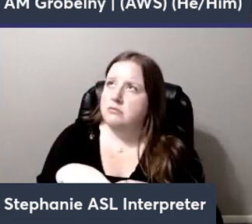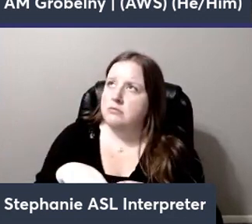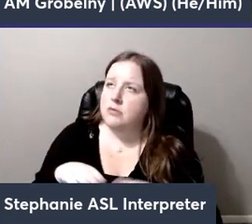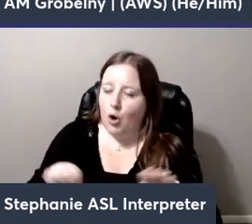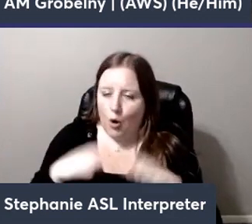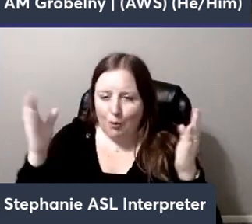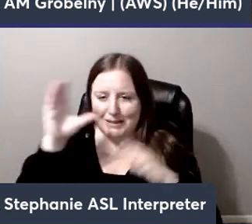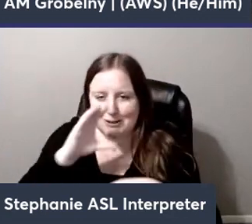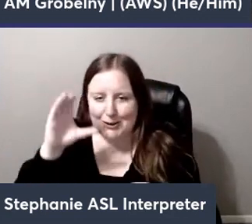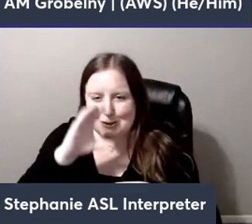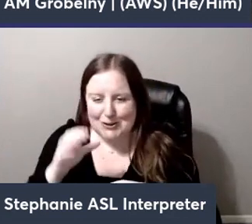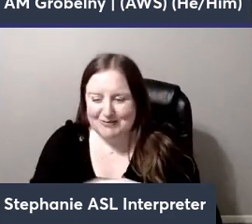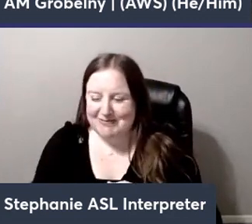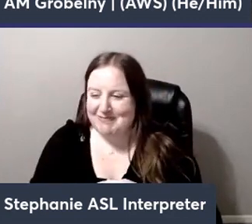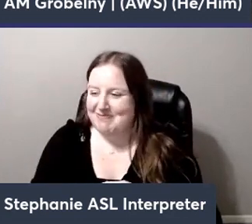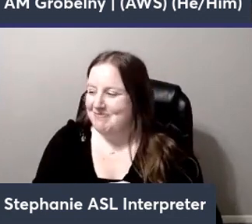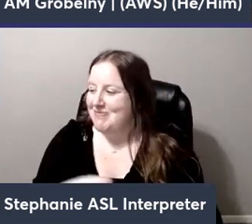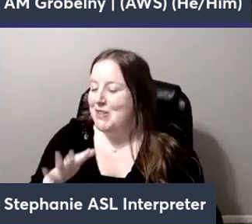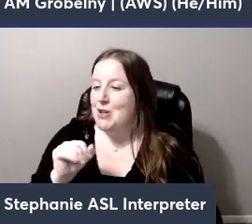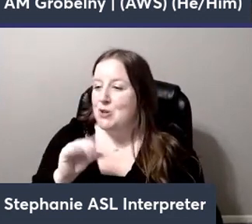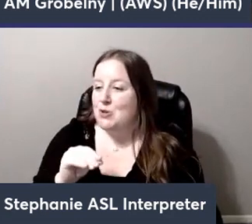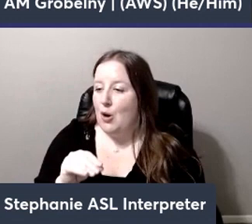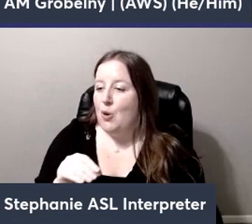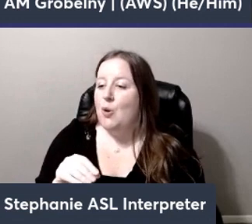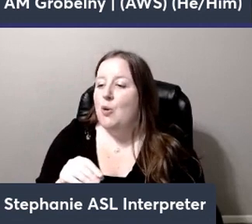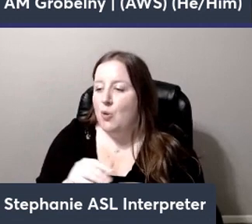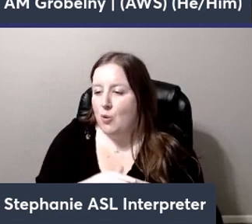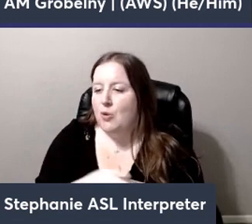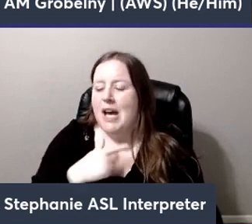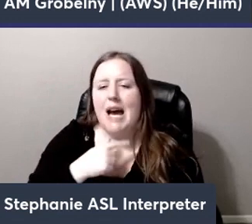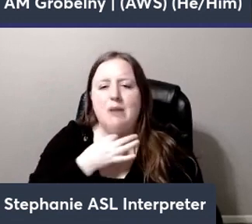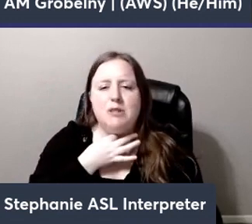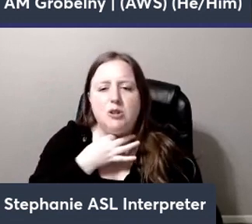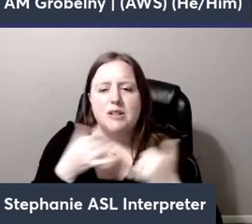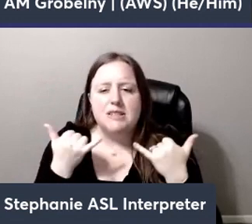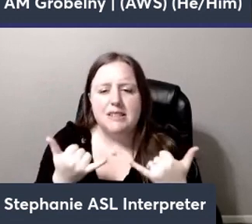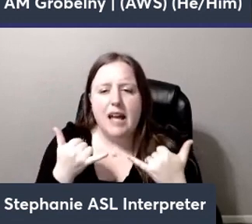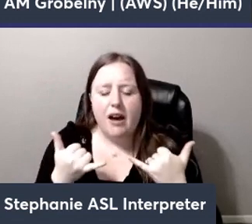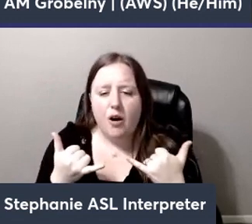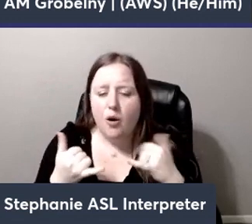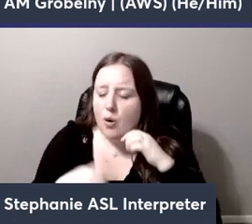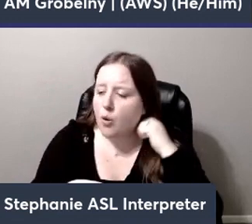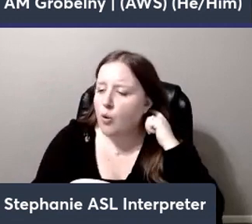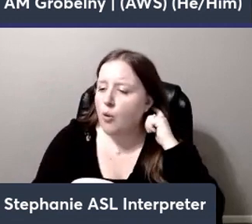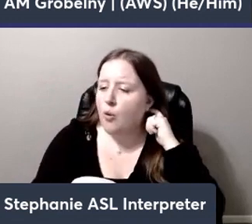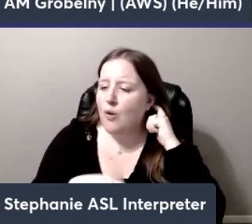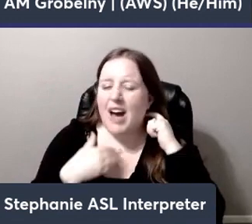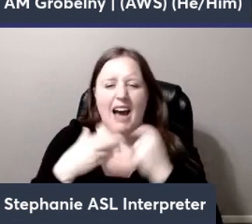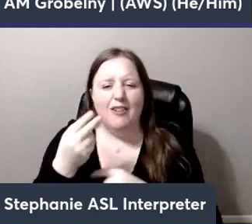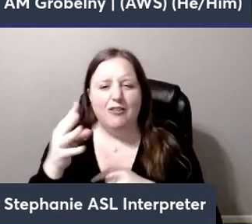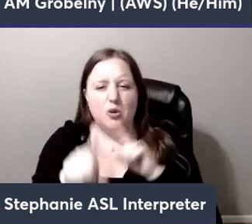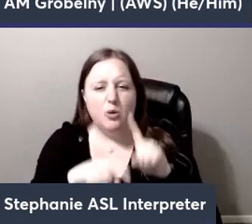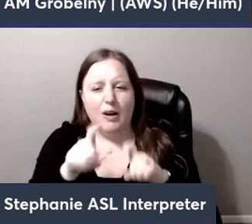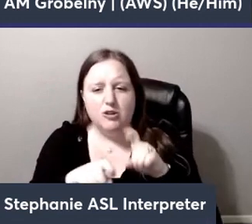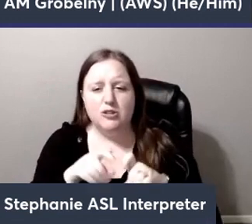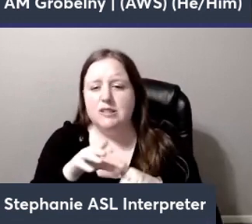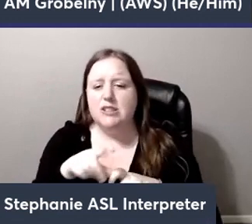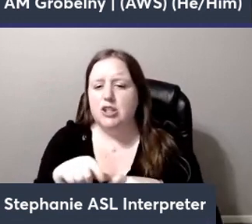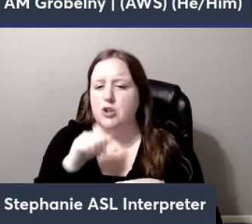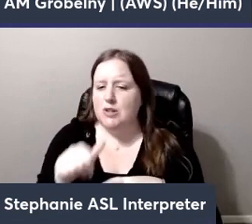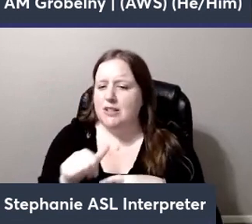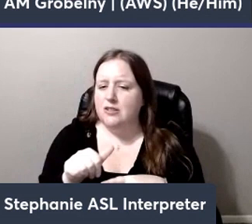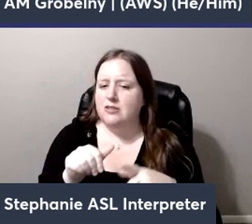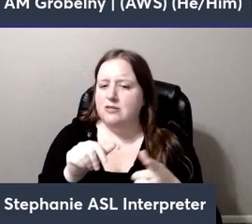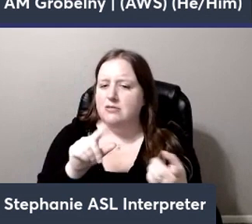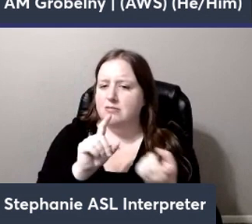All right, so I'm kind of curious now. Well, more curious even, actually, because I asked a couple of questions in there and you didn't transition